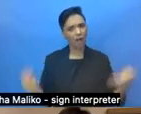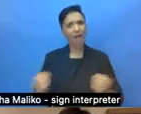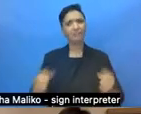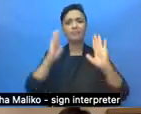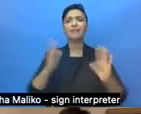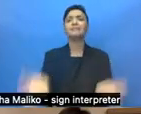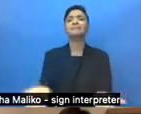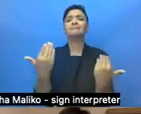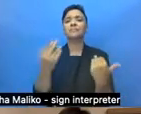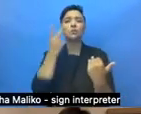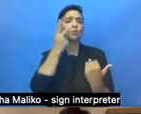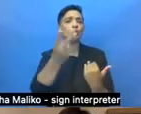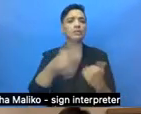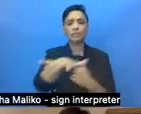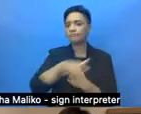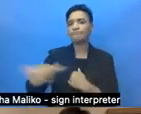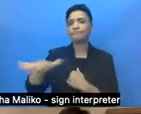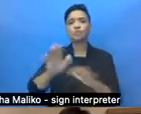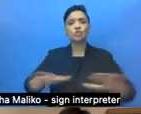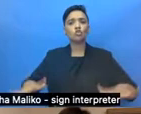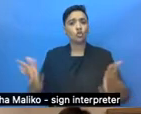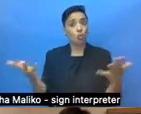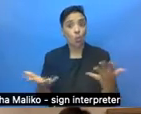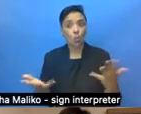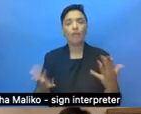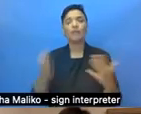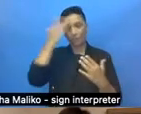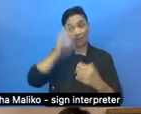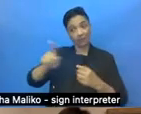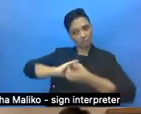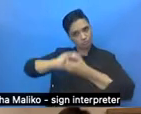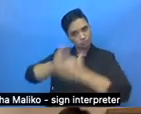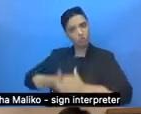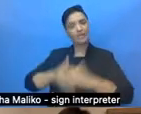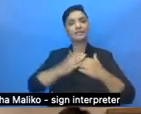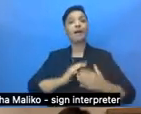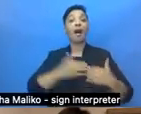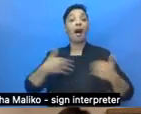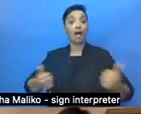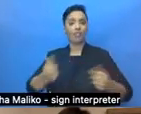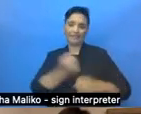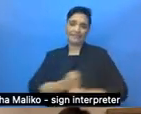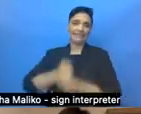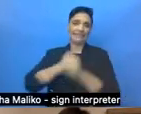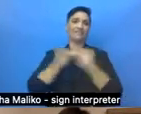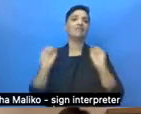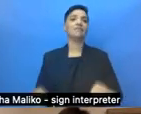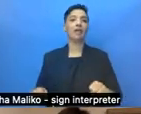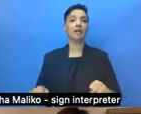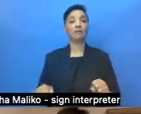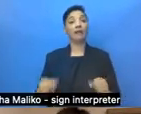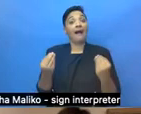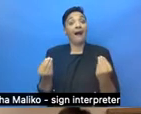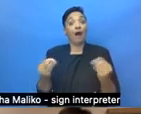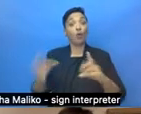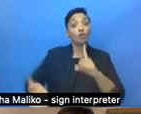located in remote facilities and ensure they receive protection for their health and safety. To make this possible, there must be a commitment on the part